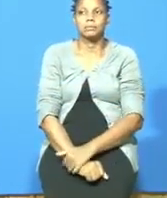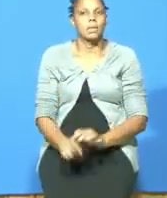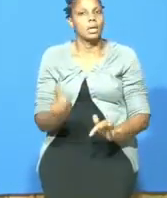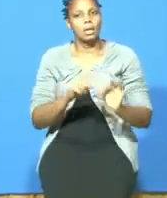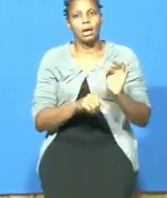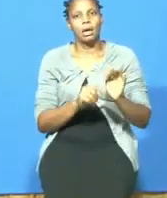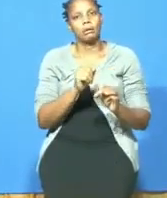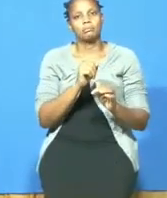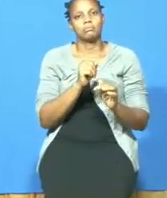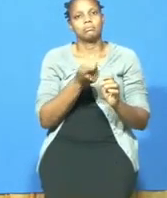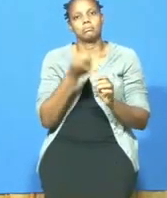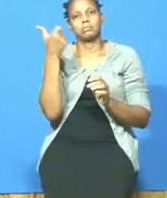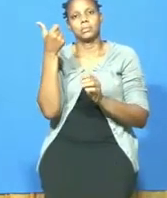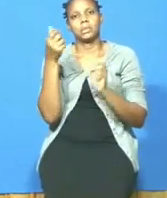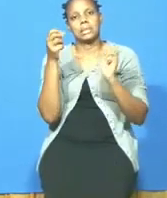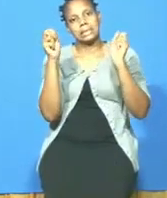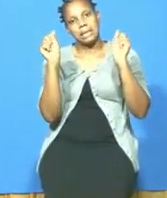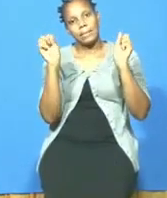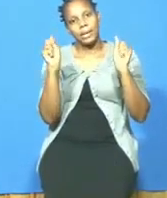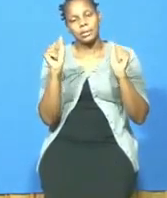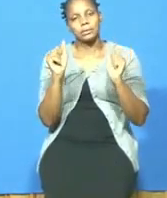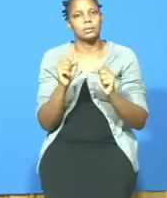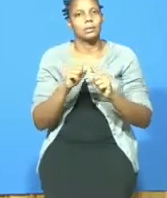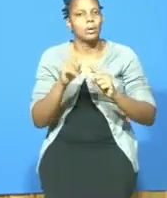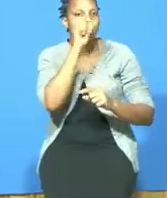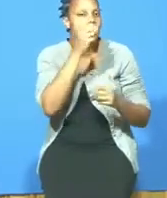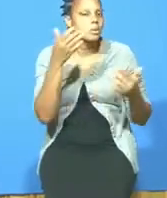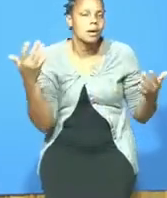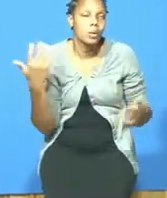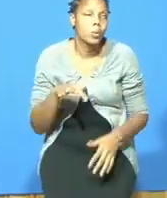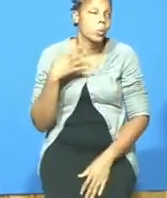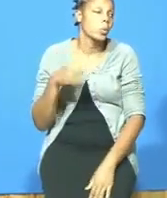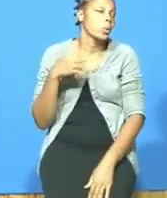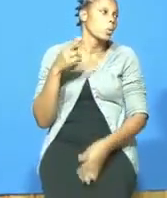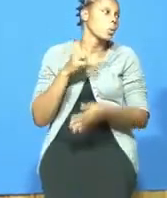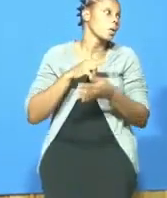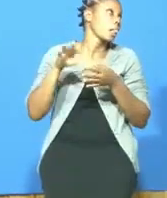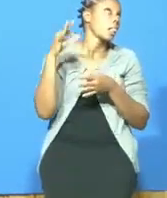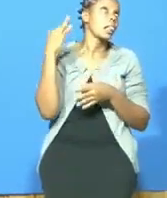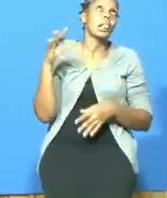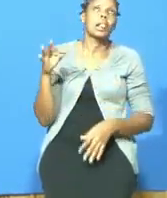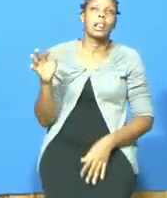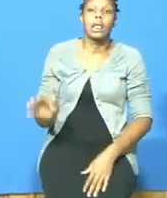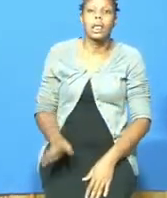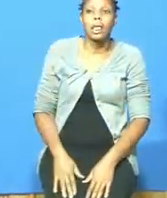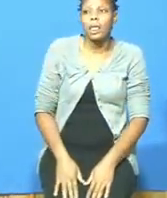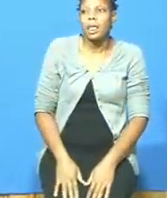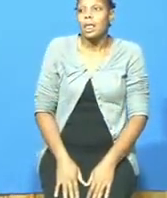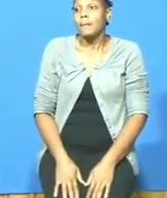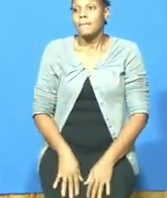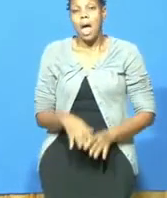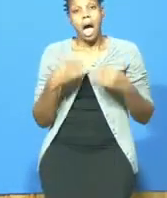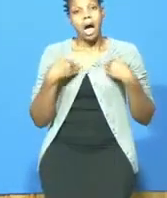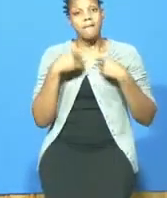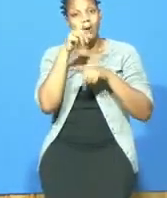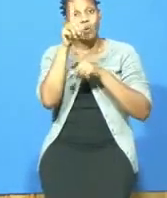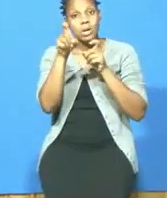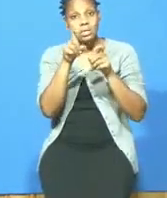Cannot leave out the Sabbath. But guess what? Oh, Holy Ghost, I have a question to ask